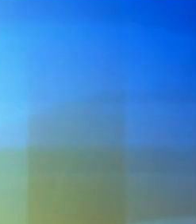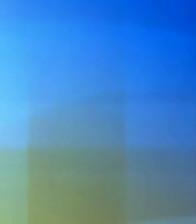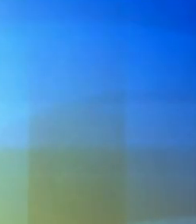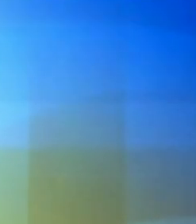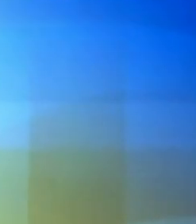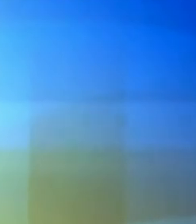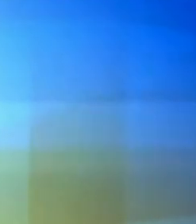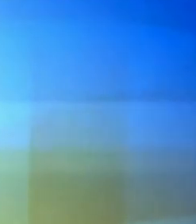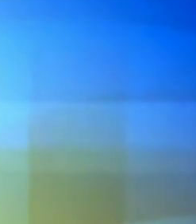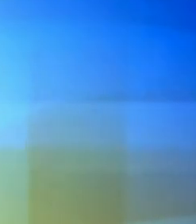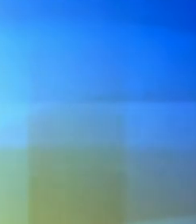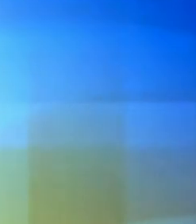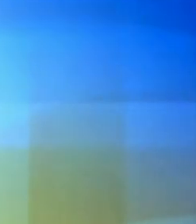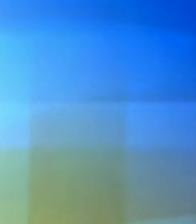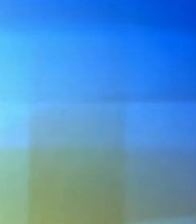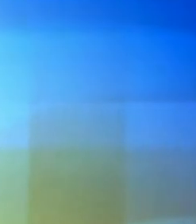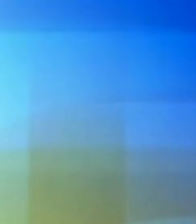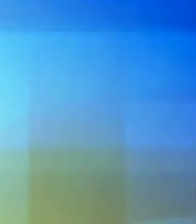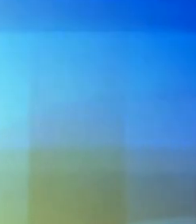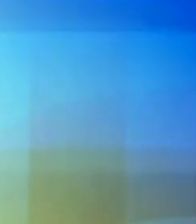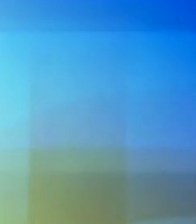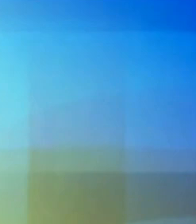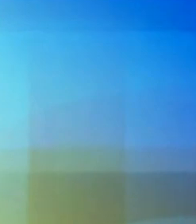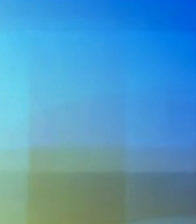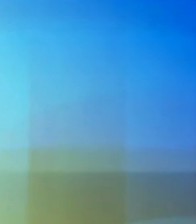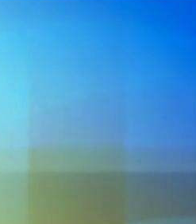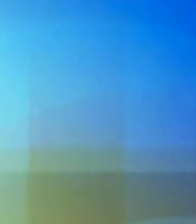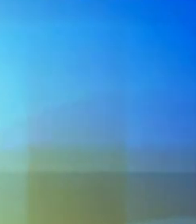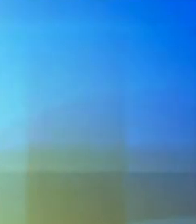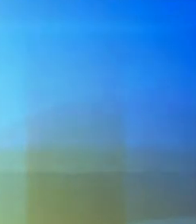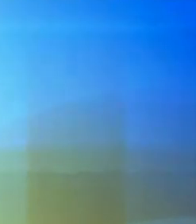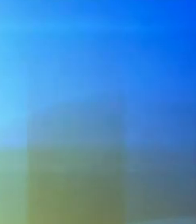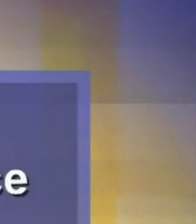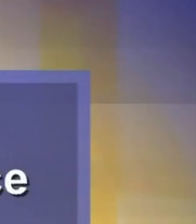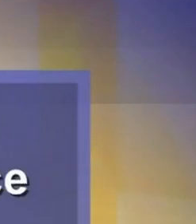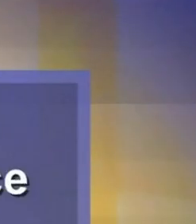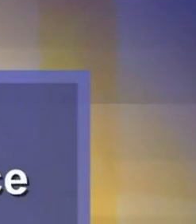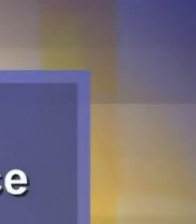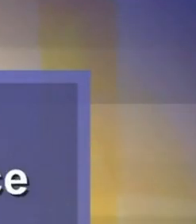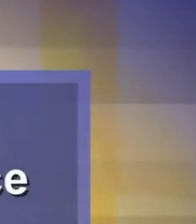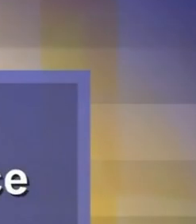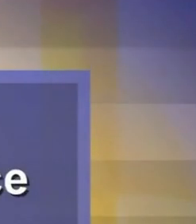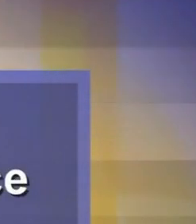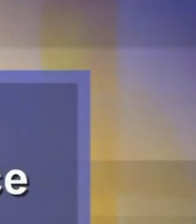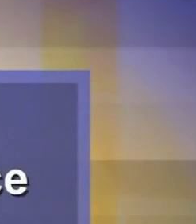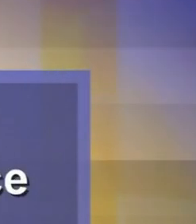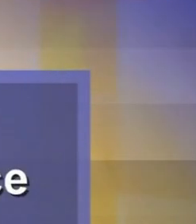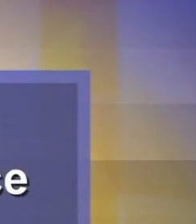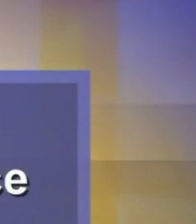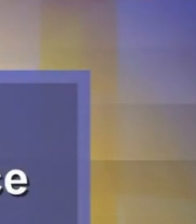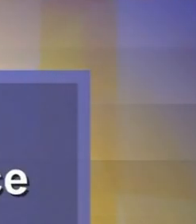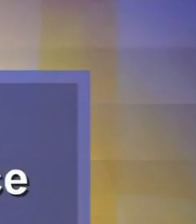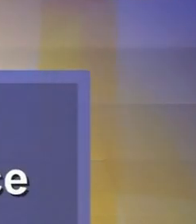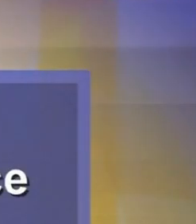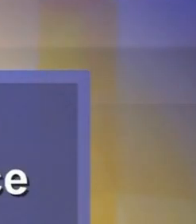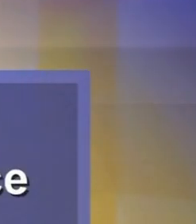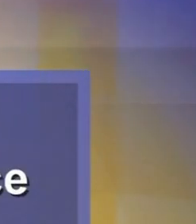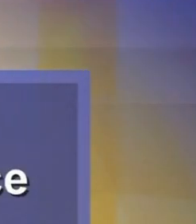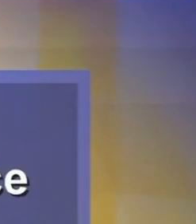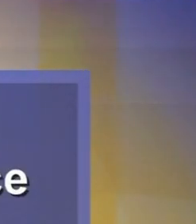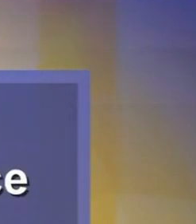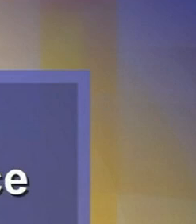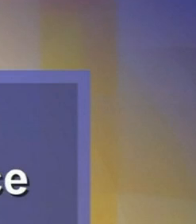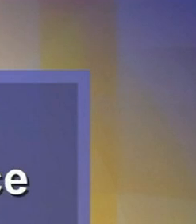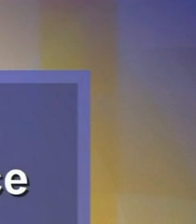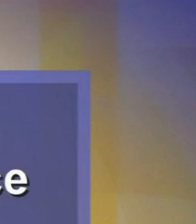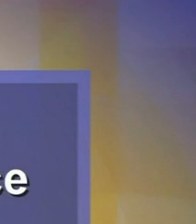spoke out pretty early, and now it seems to be a statewide trend. Yeah, that's going to work good downtown where they can close